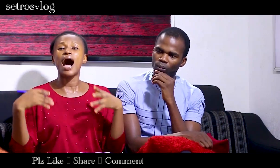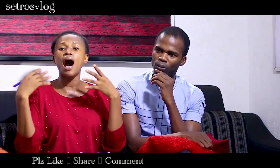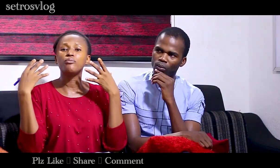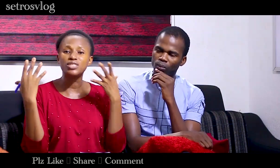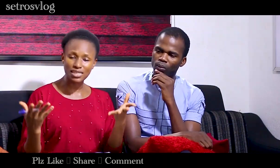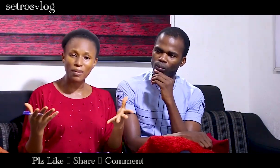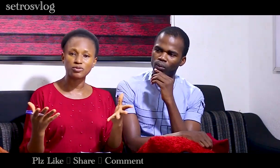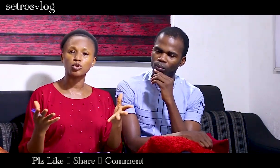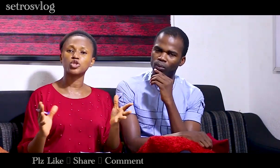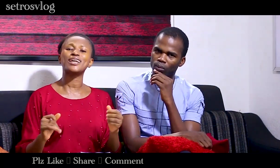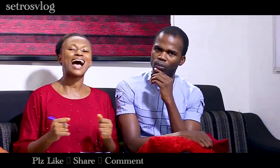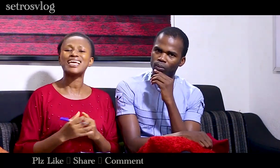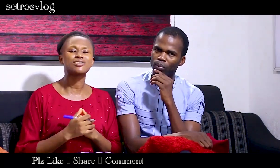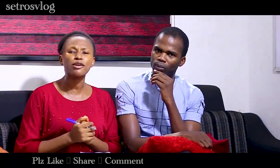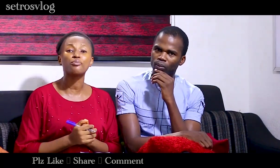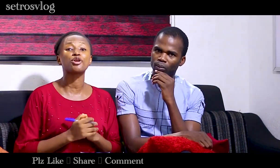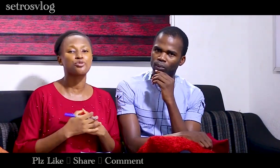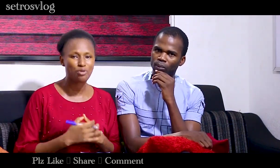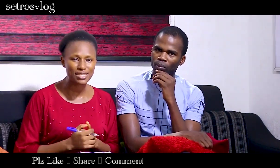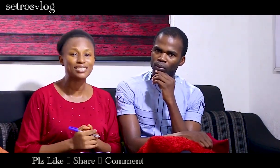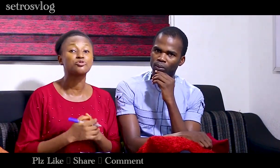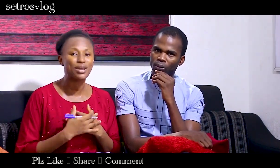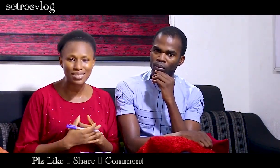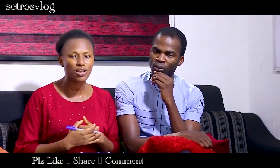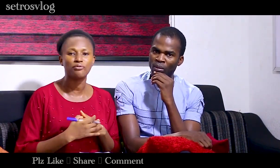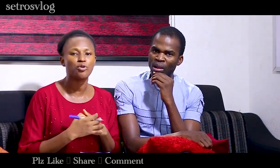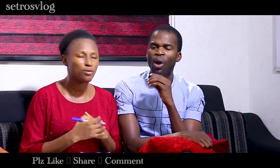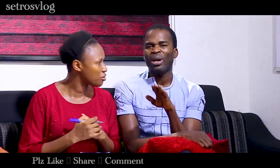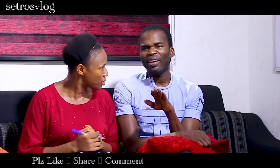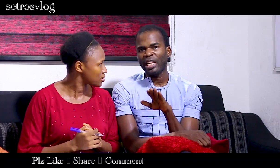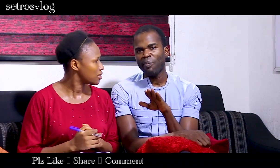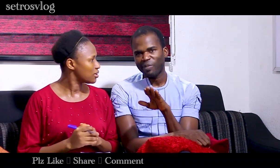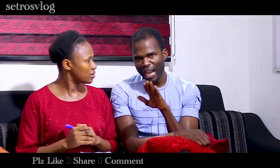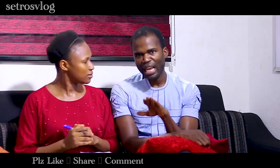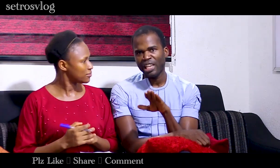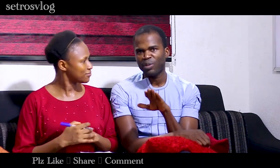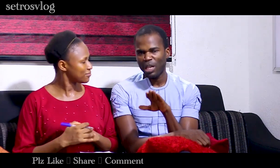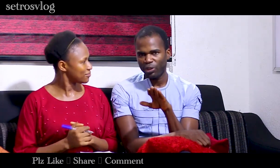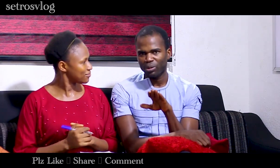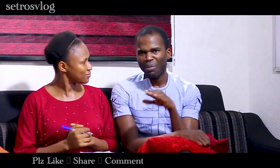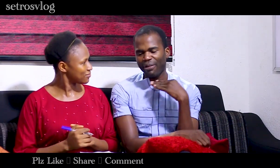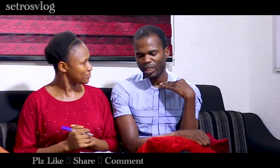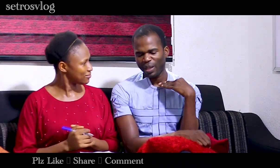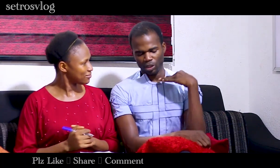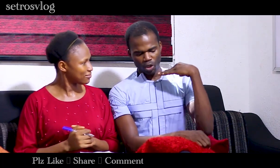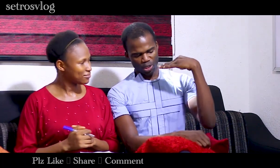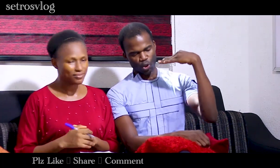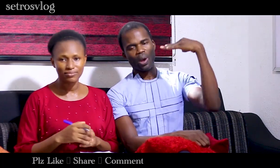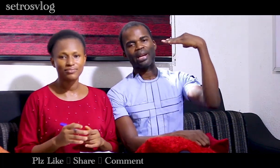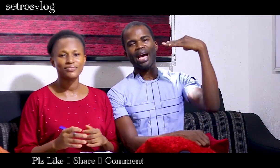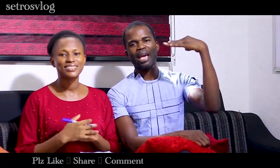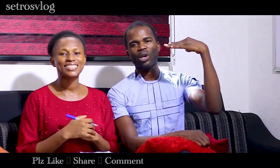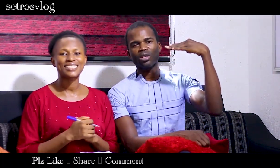producing this mass production, and it's going to go great. It's great. It's not even going to be... Whenever the name Ghana is mentioned, my respect is